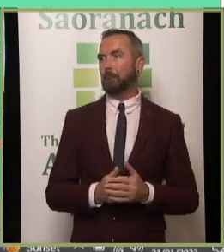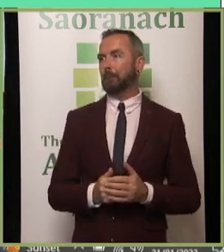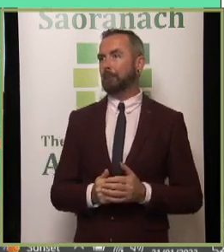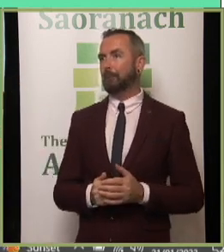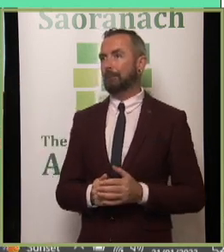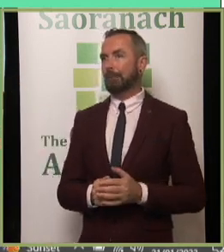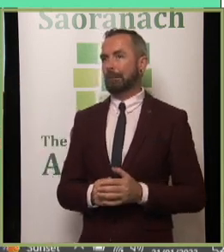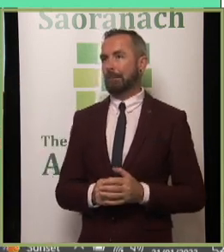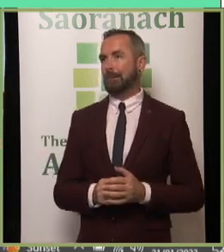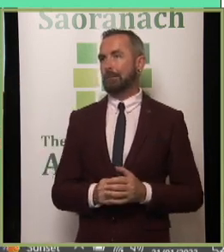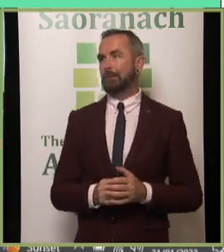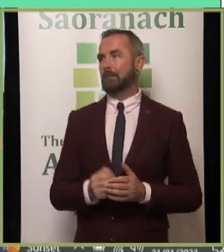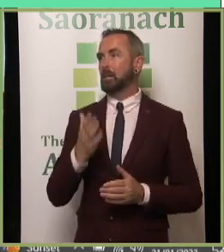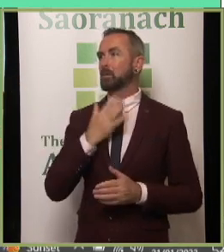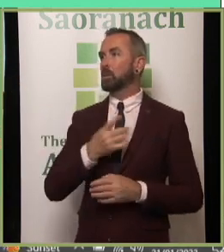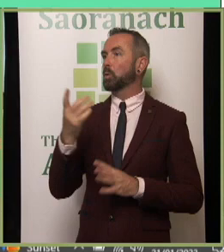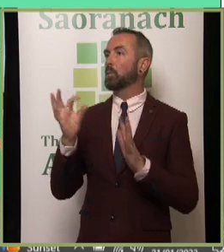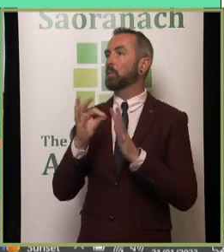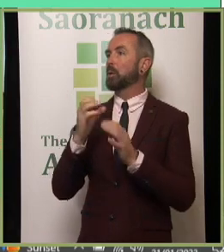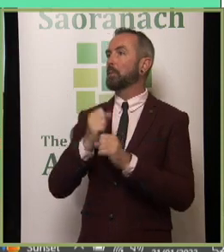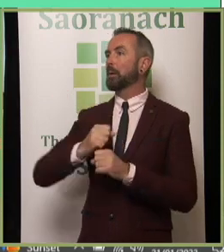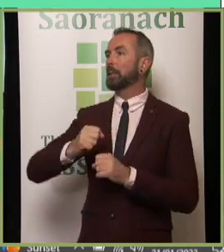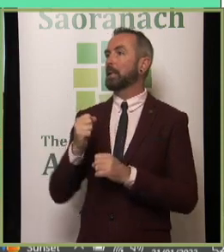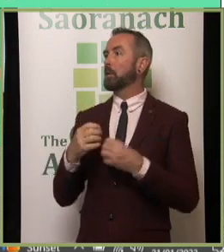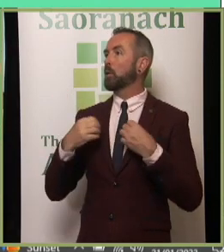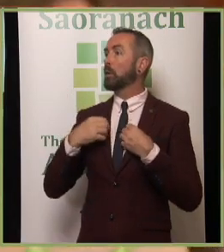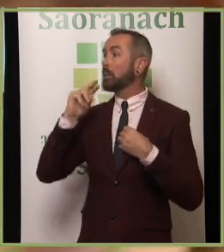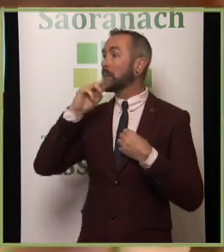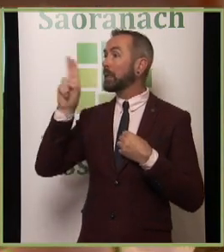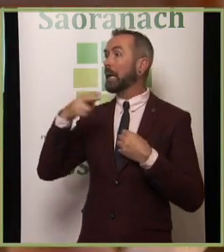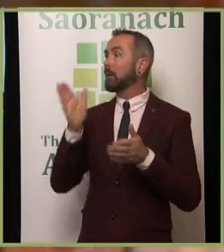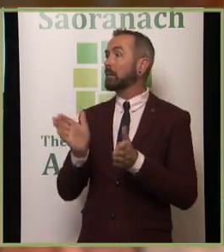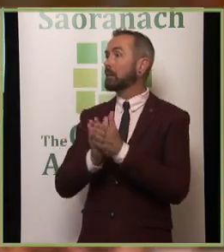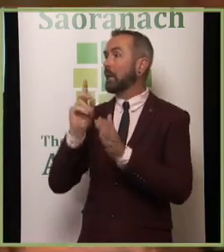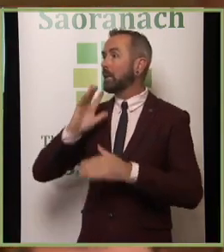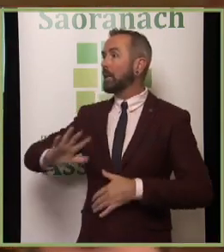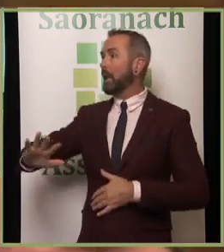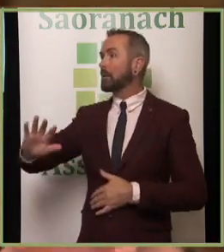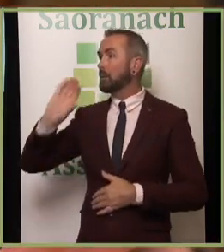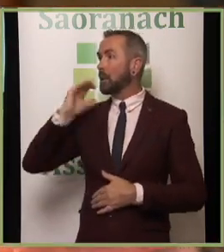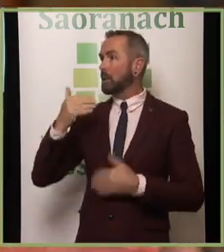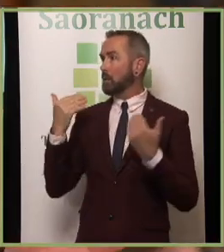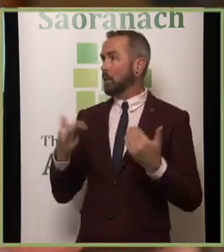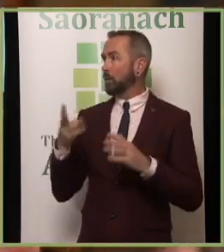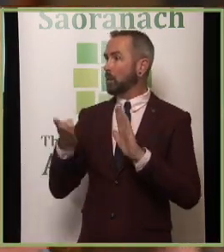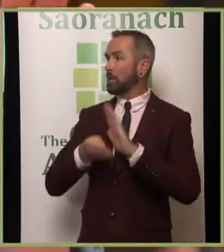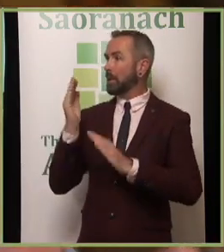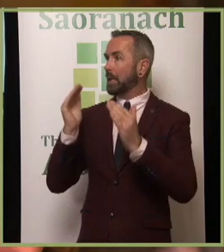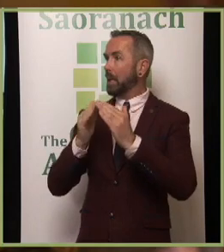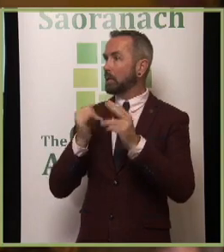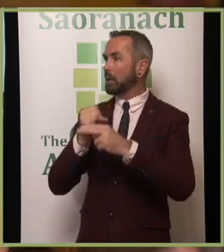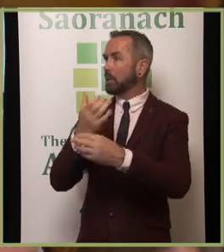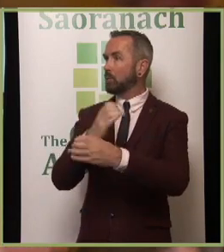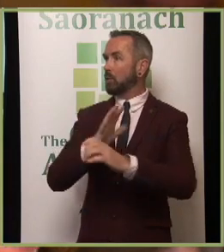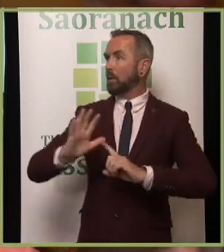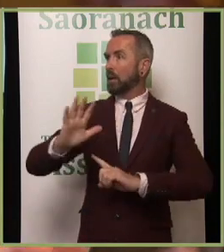Just one point on that about maintaining ownership. Does that mean they can never sell a piece of land? Because at the moment, if you want to build a house in a rural